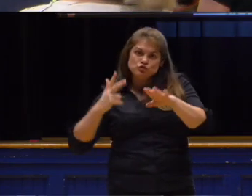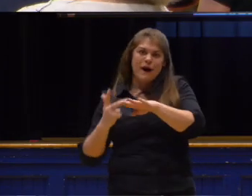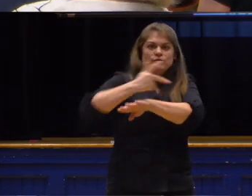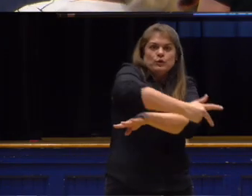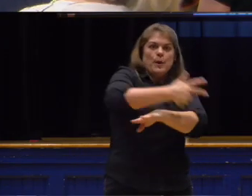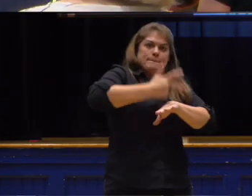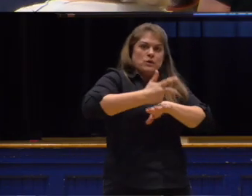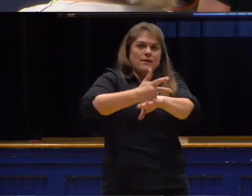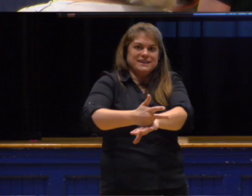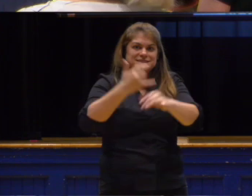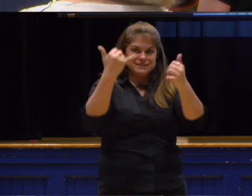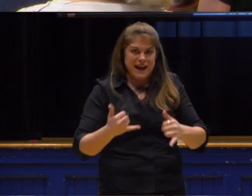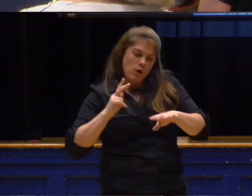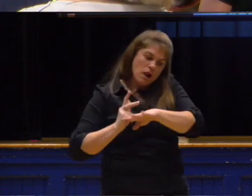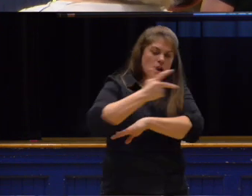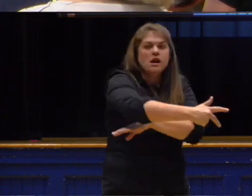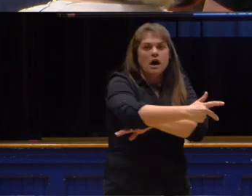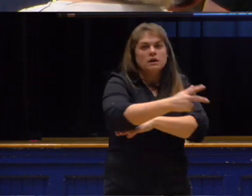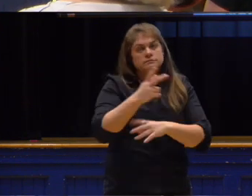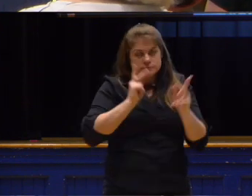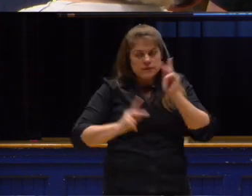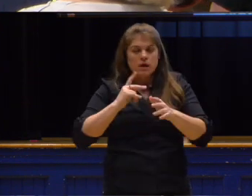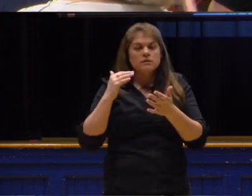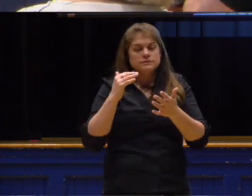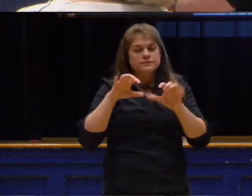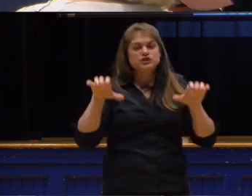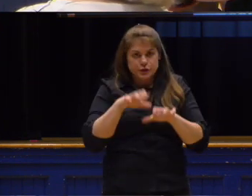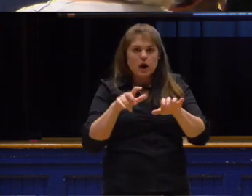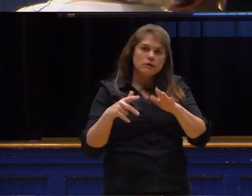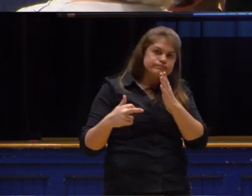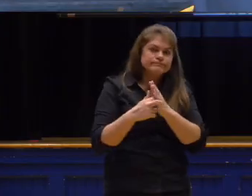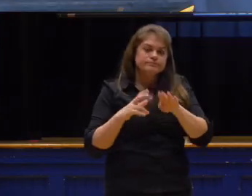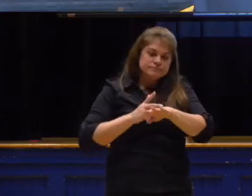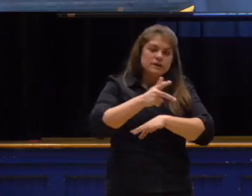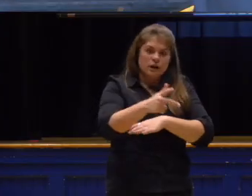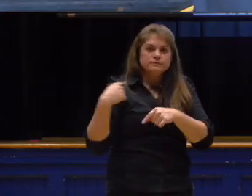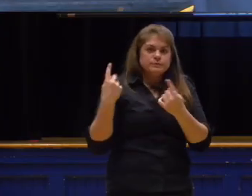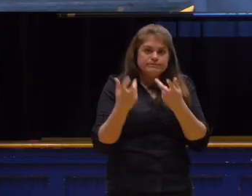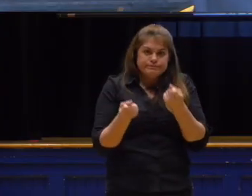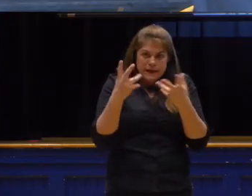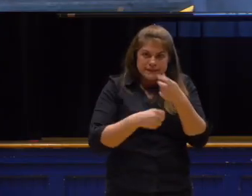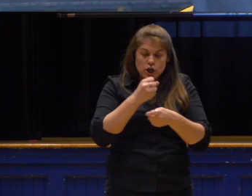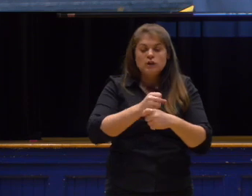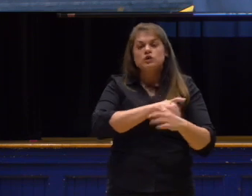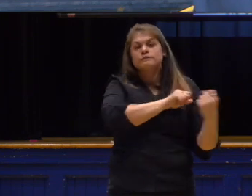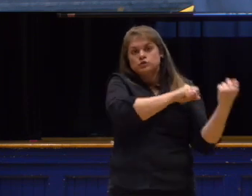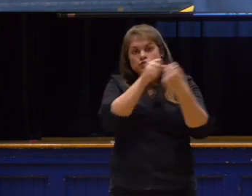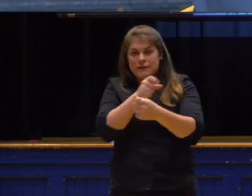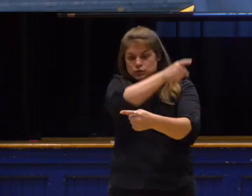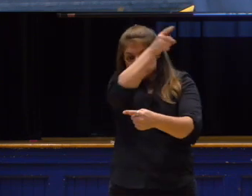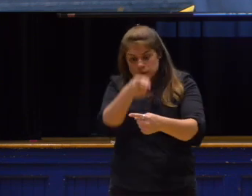which they do now and have done for years and years and years. So, and when you are coming into the X from the